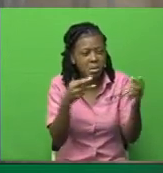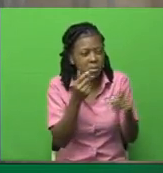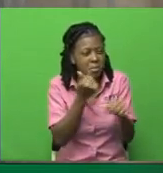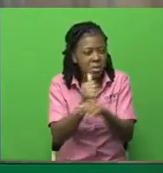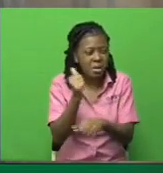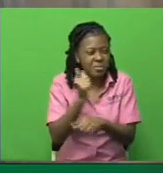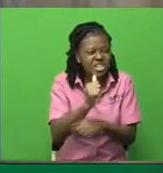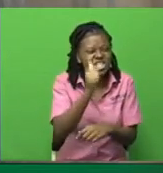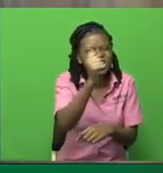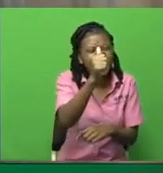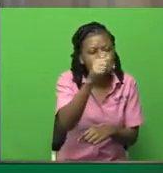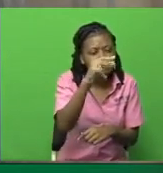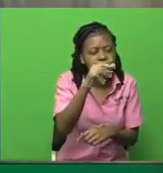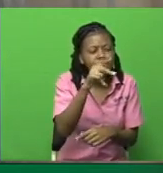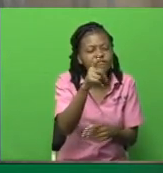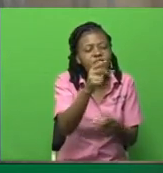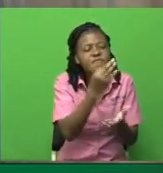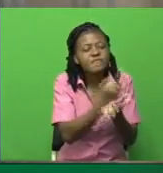sector